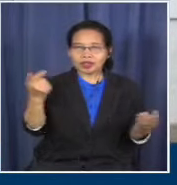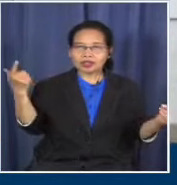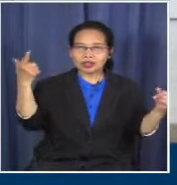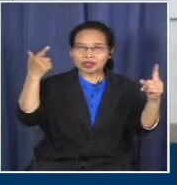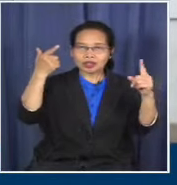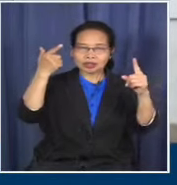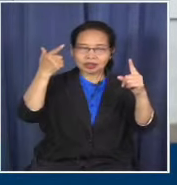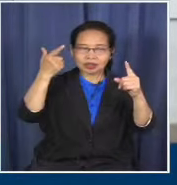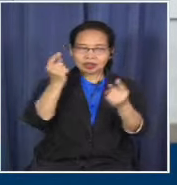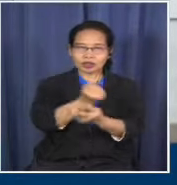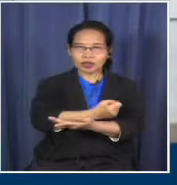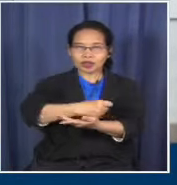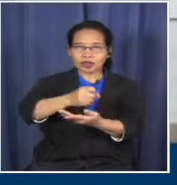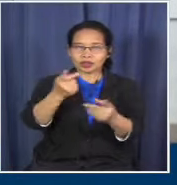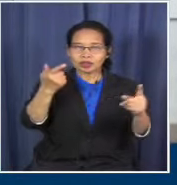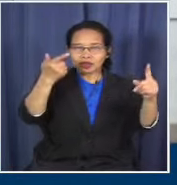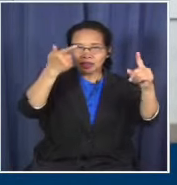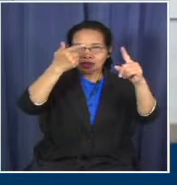that song.